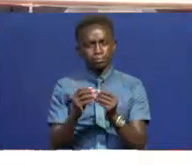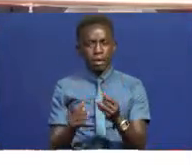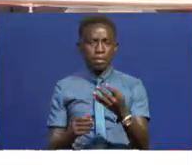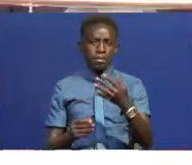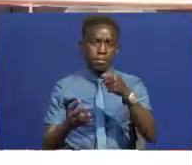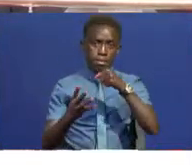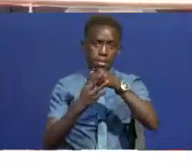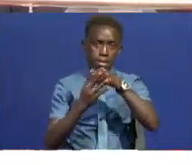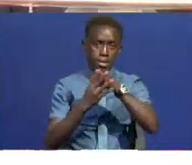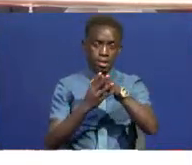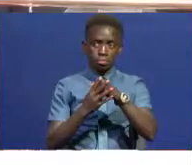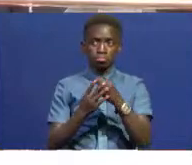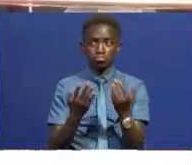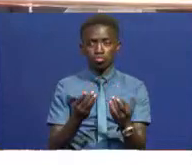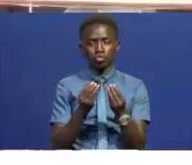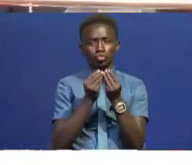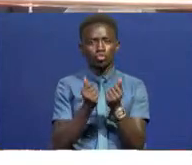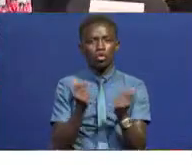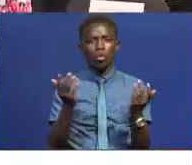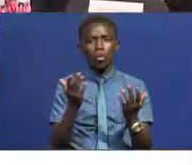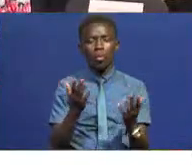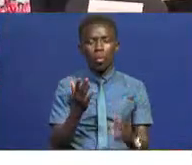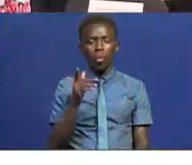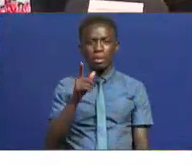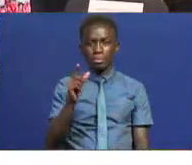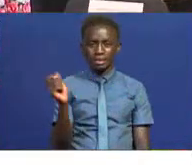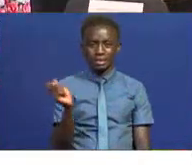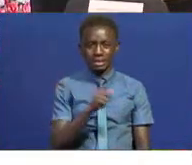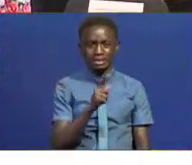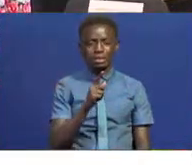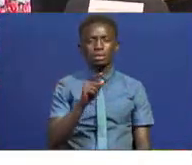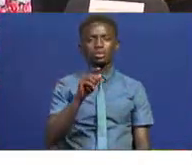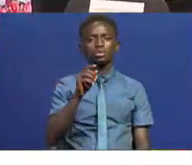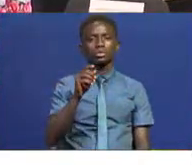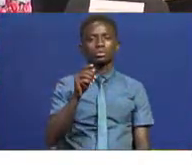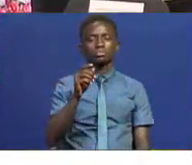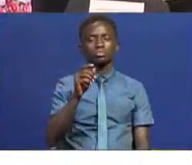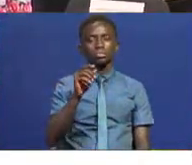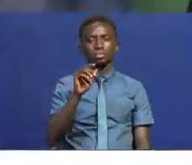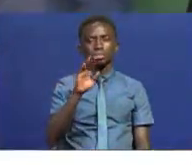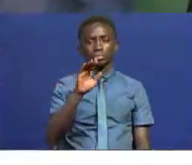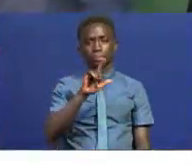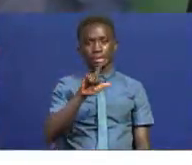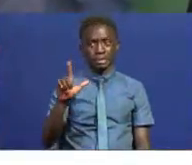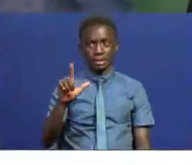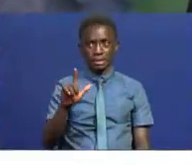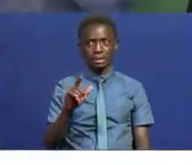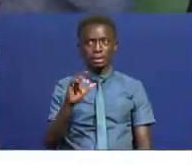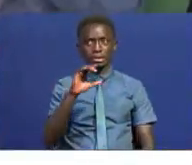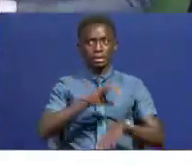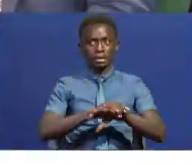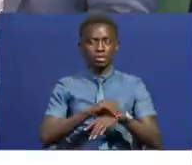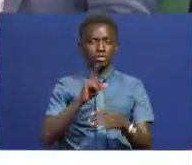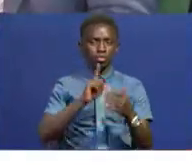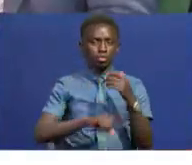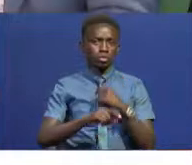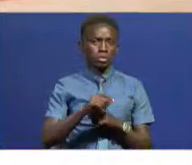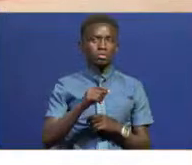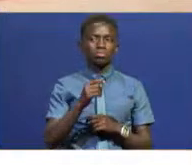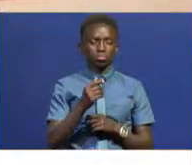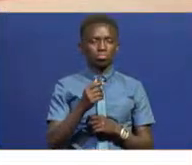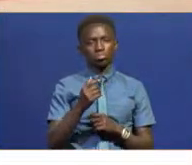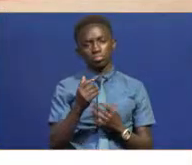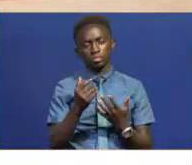public wage bill from the current 46%, an equivalent of 1.1 trillion shillings a year, to 35% of the country's